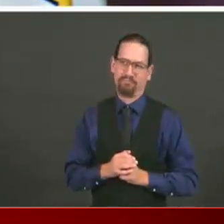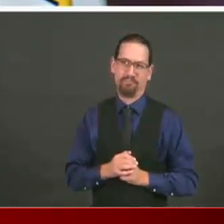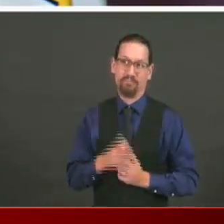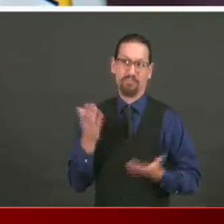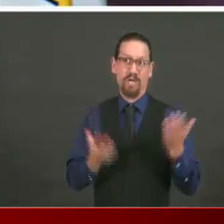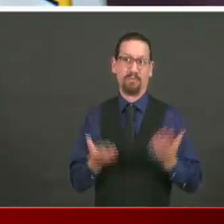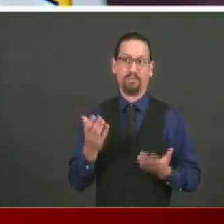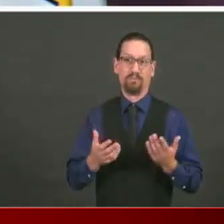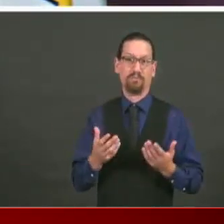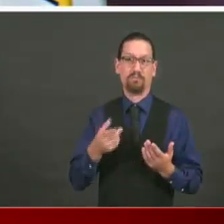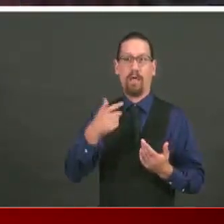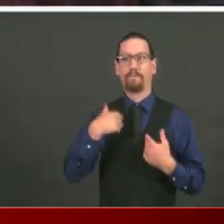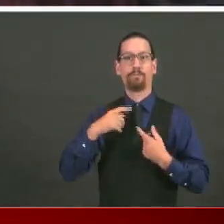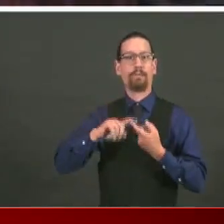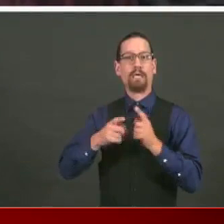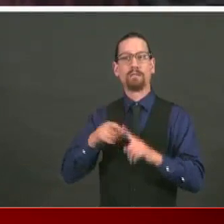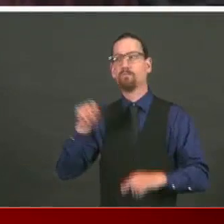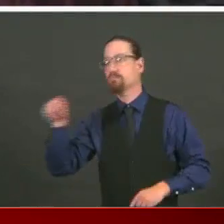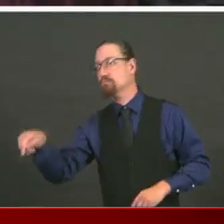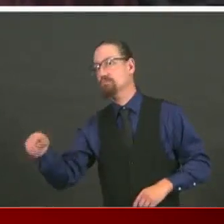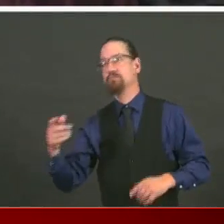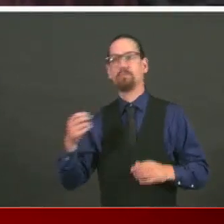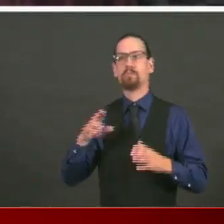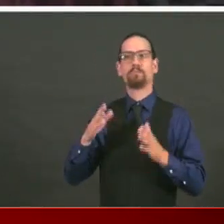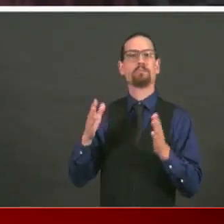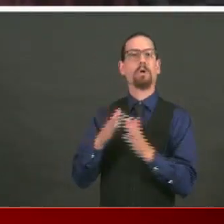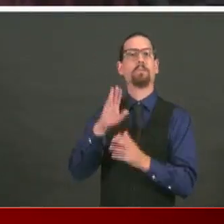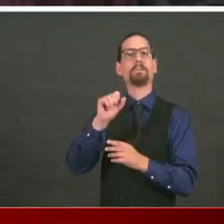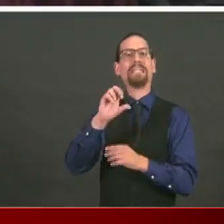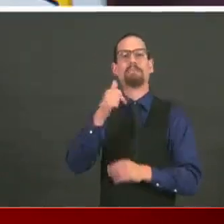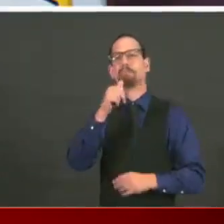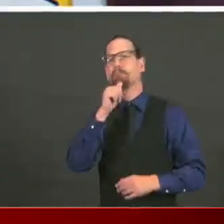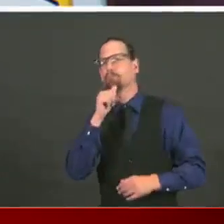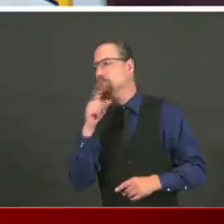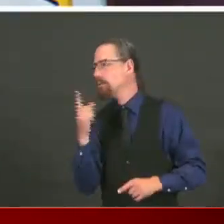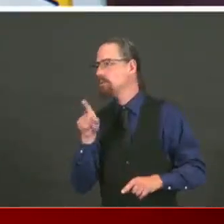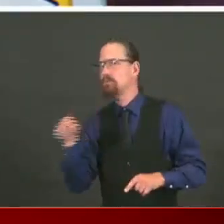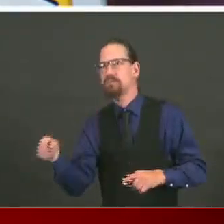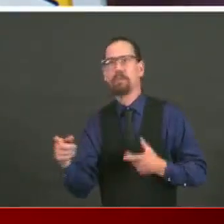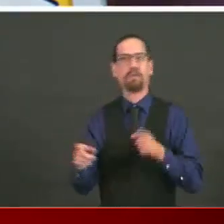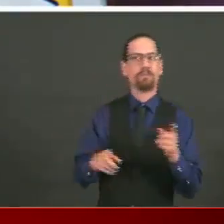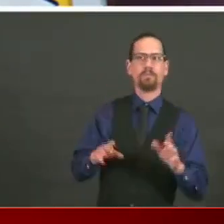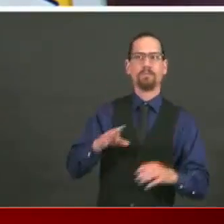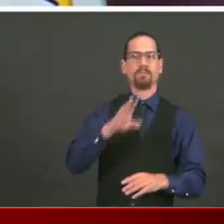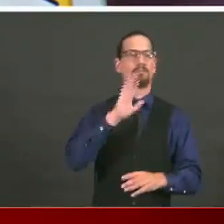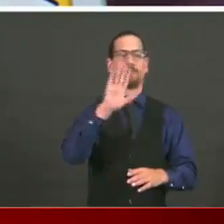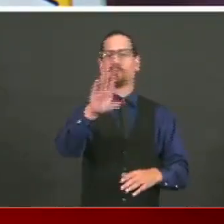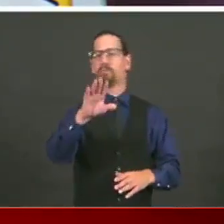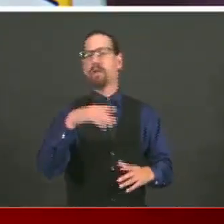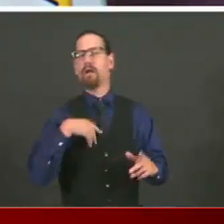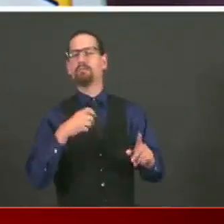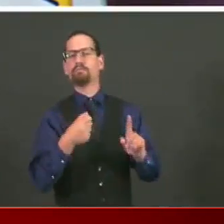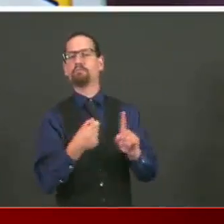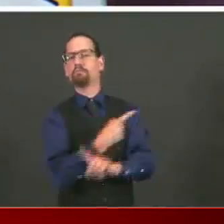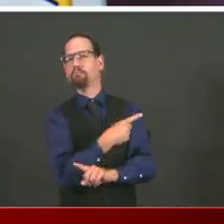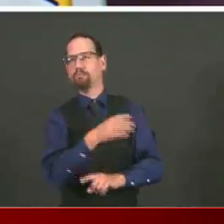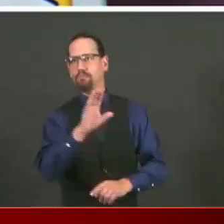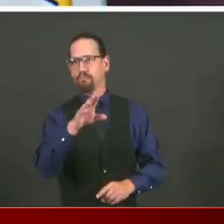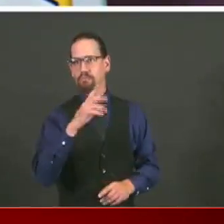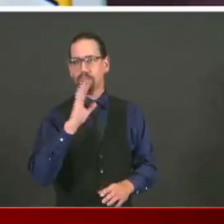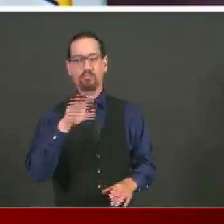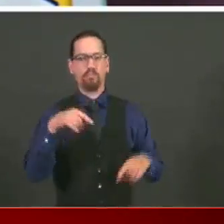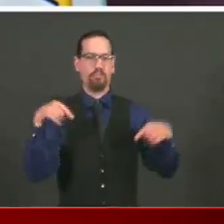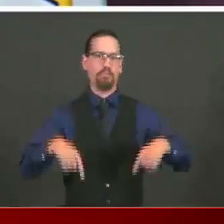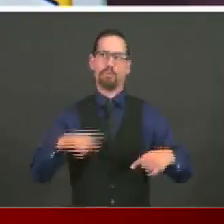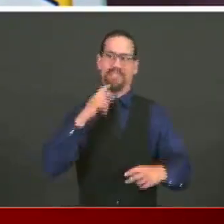know, but it, this is why I'm saying it. And by the way, let me just say, this is a tough call, because that was me as a kid. But you get piled